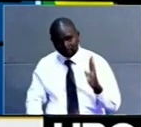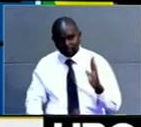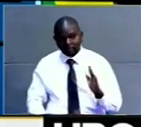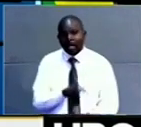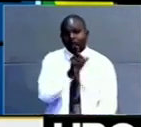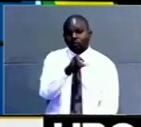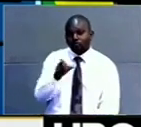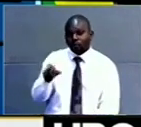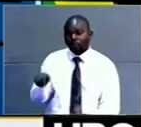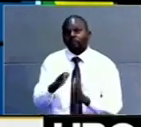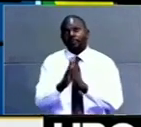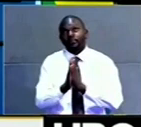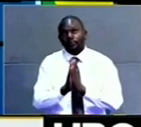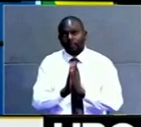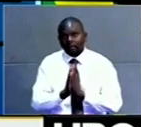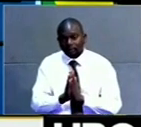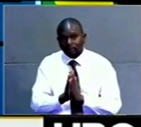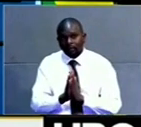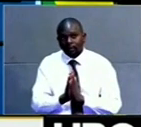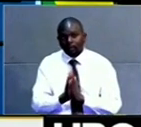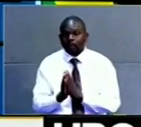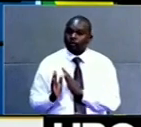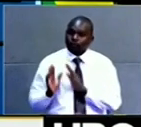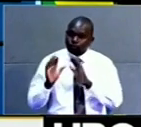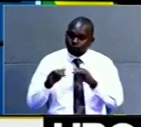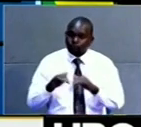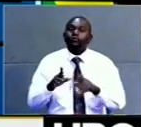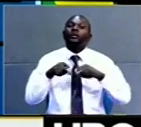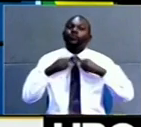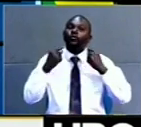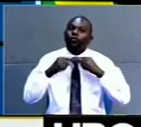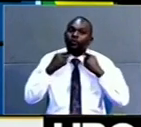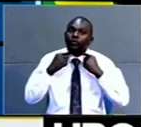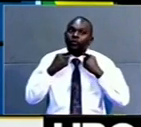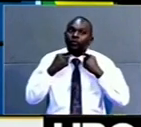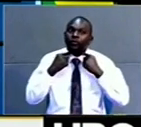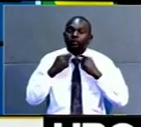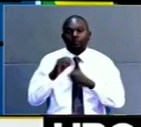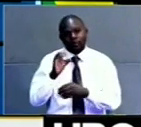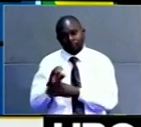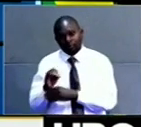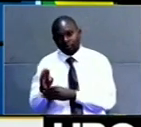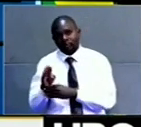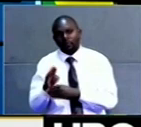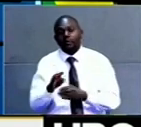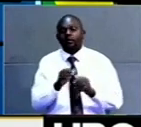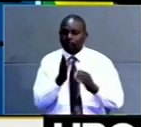individual prayers or confessions with priests, or counseling with the necessary